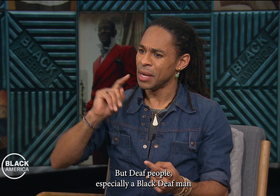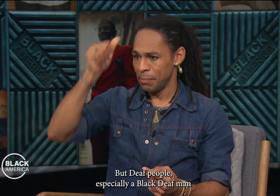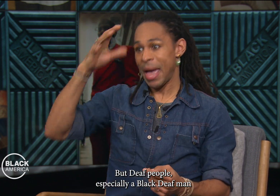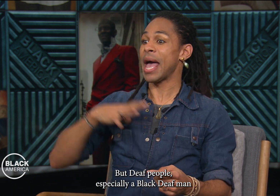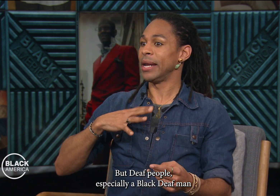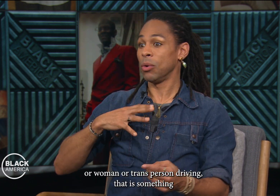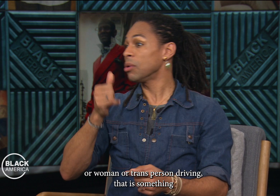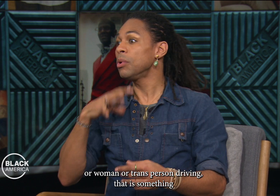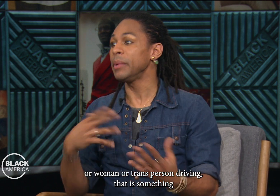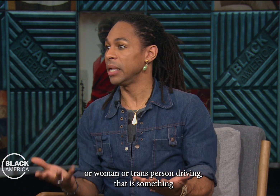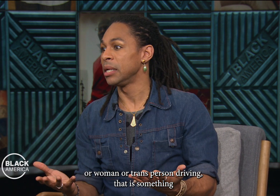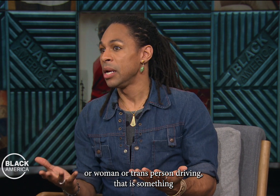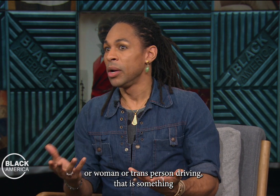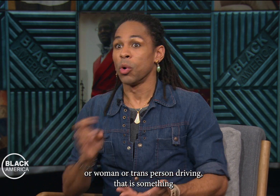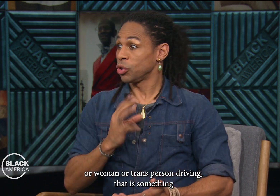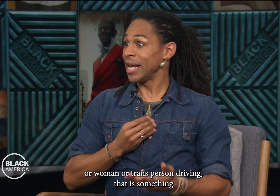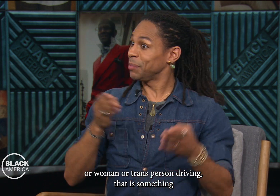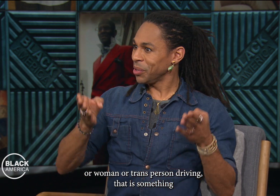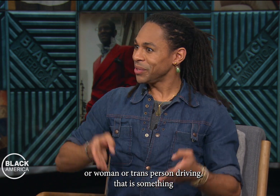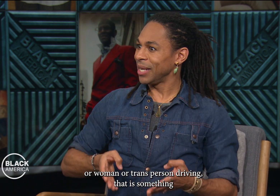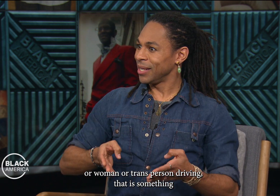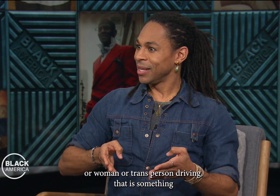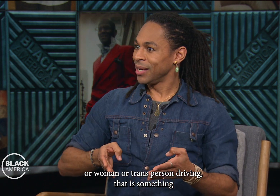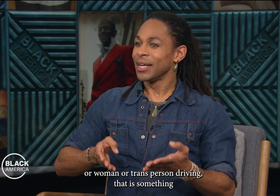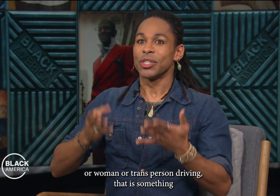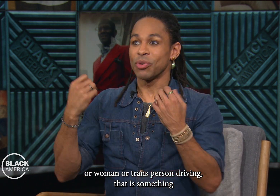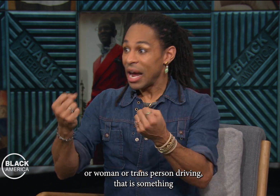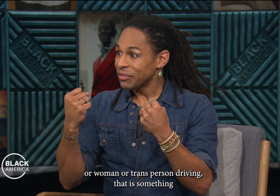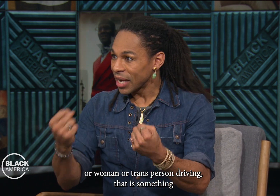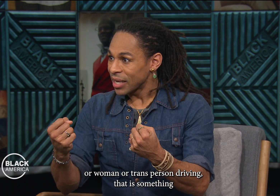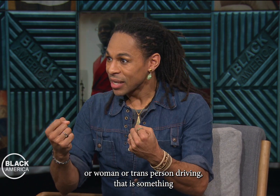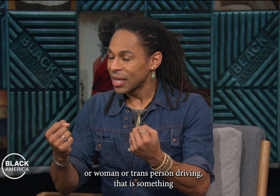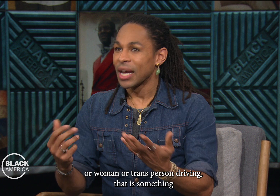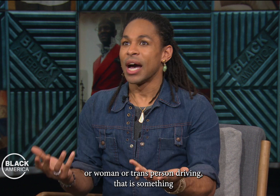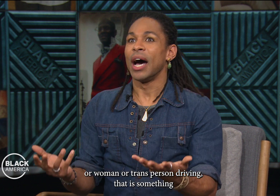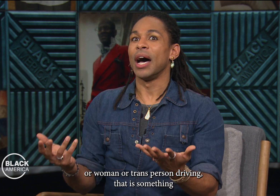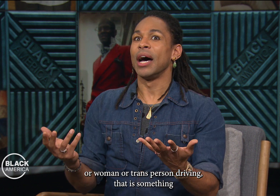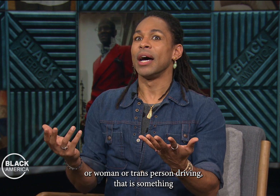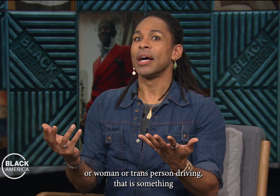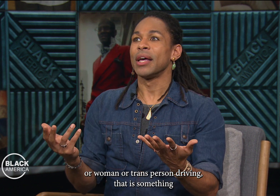deaf man or woman or trans person driving,